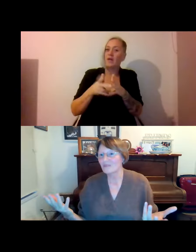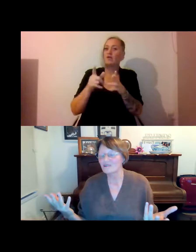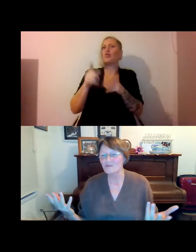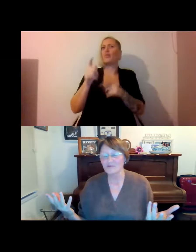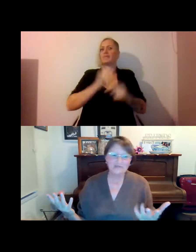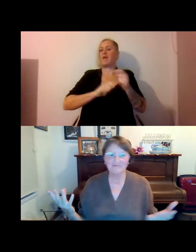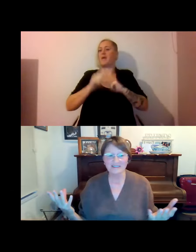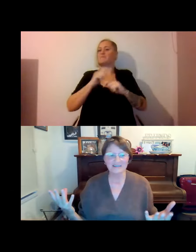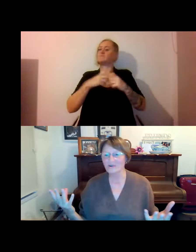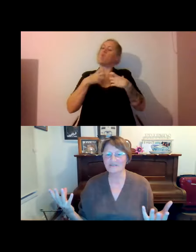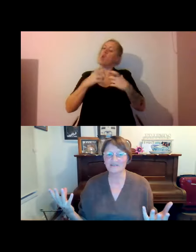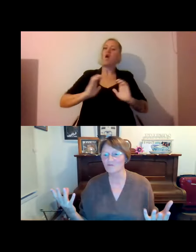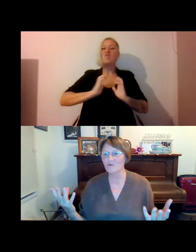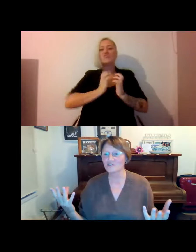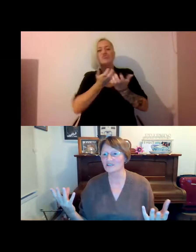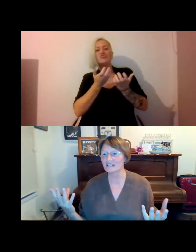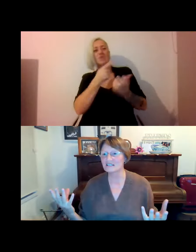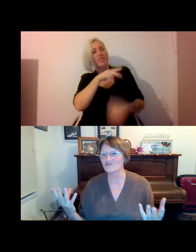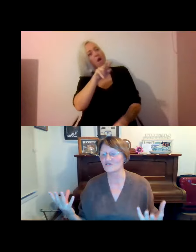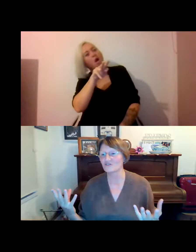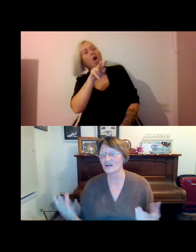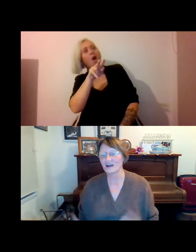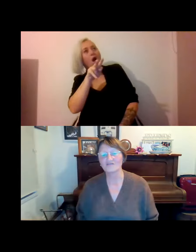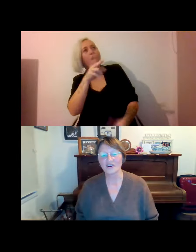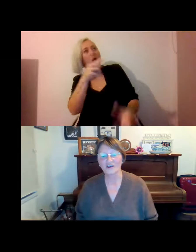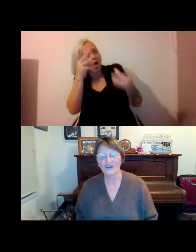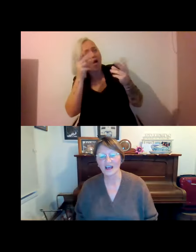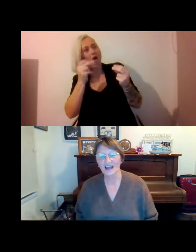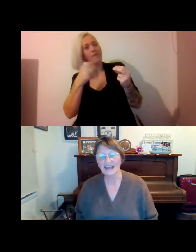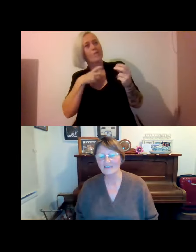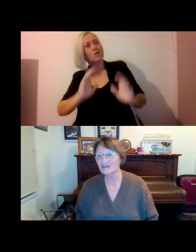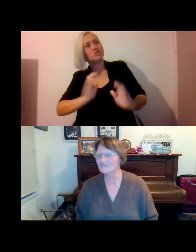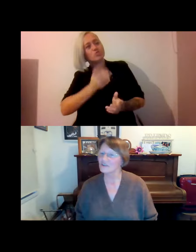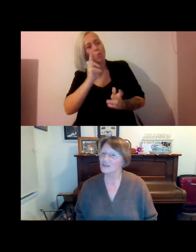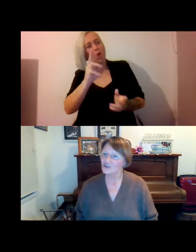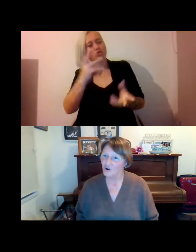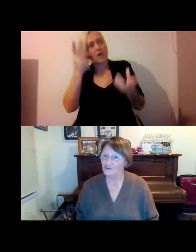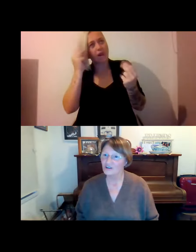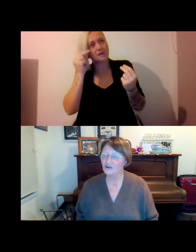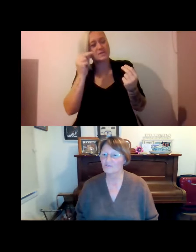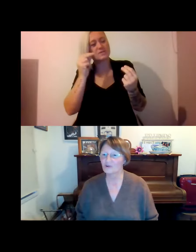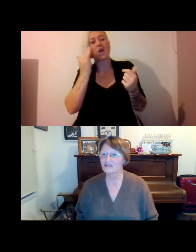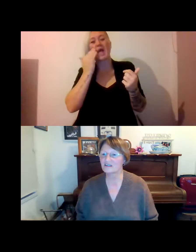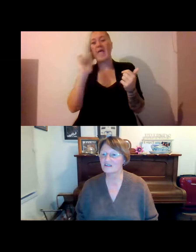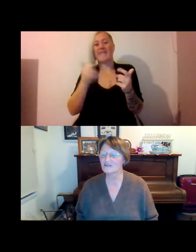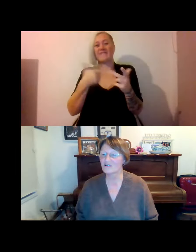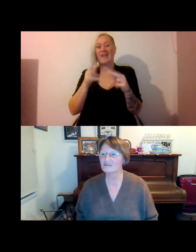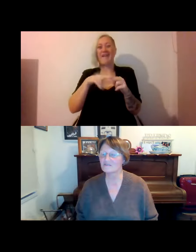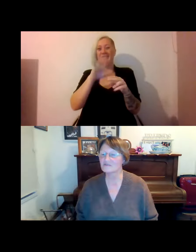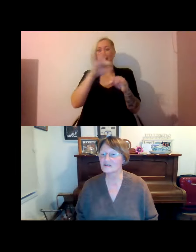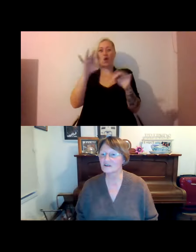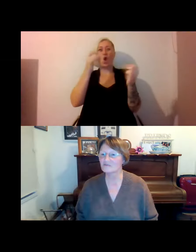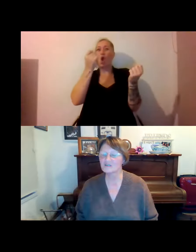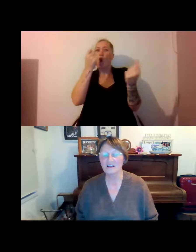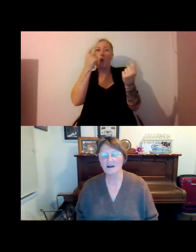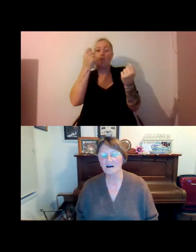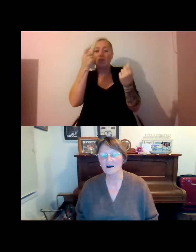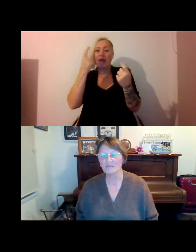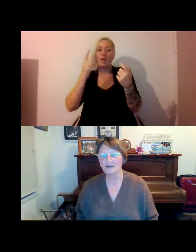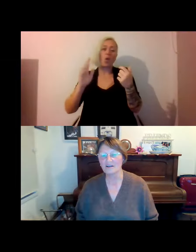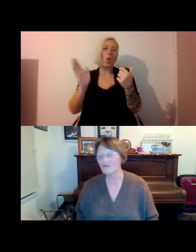a much more interesting person to watch and listen to. So even if they're not comprehending the signs